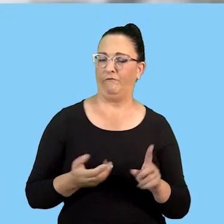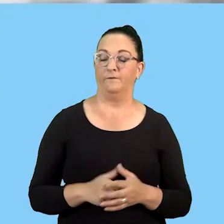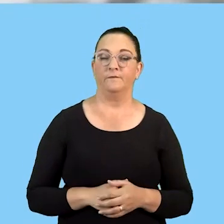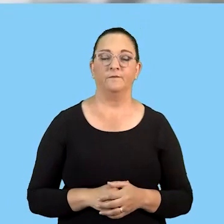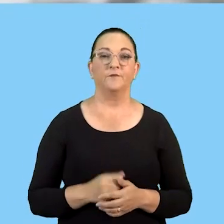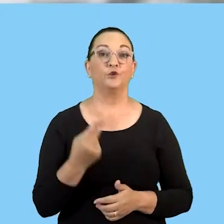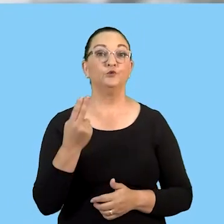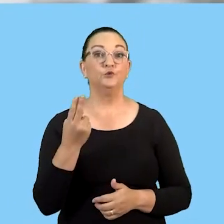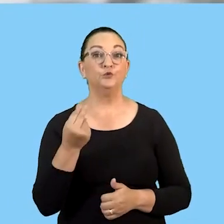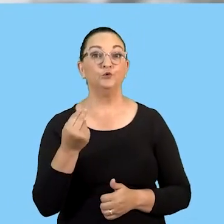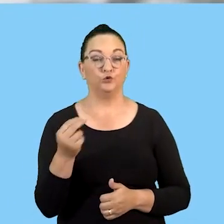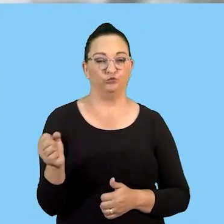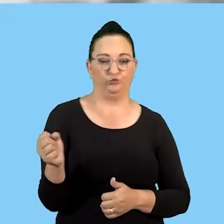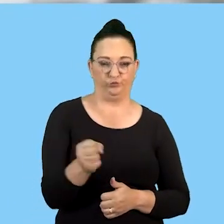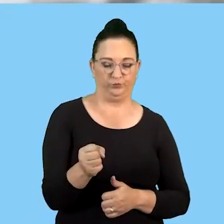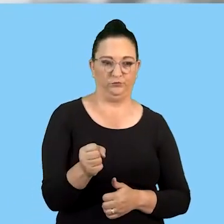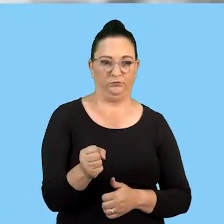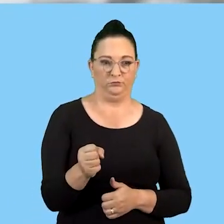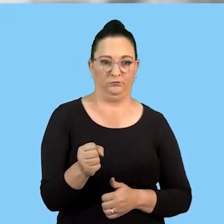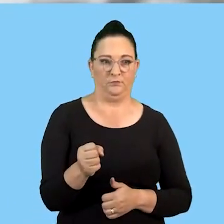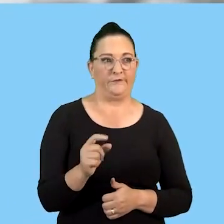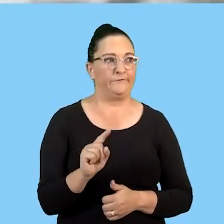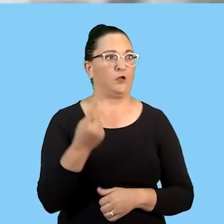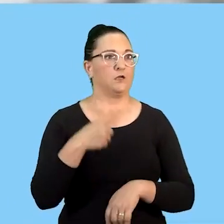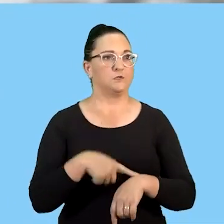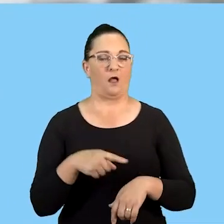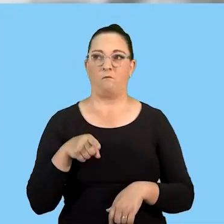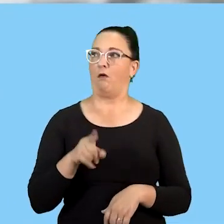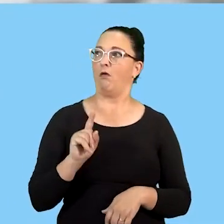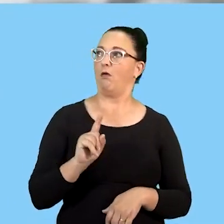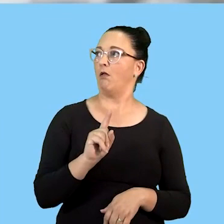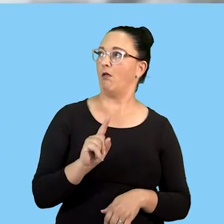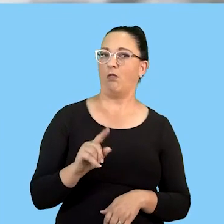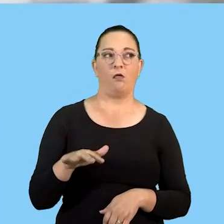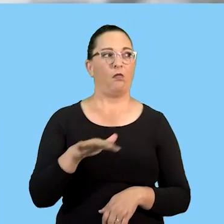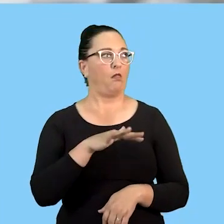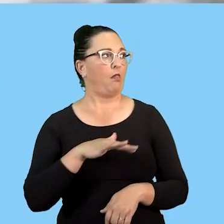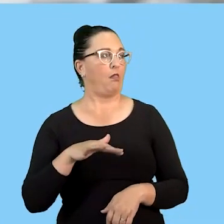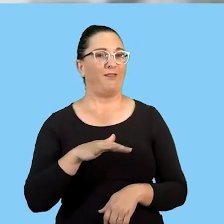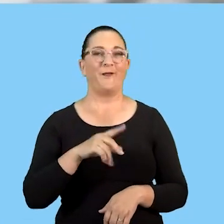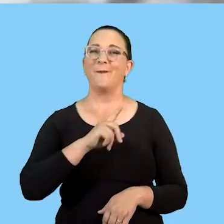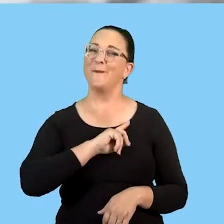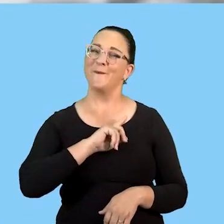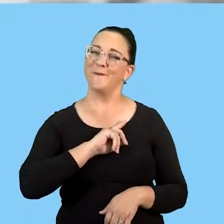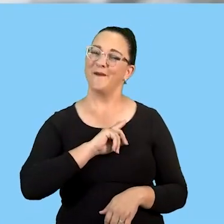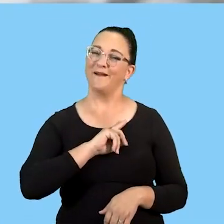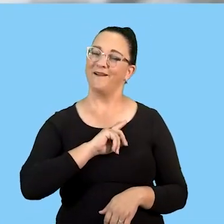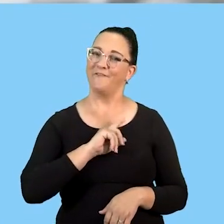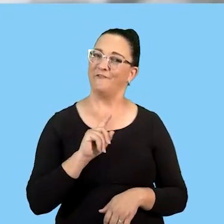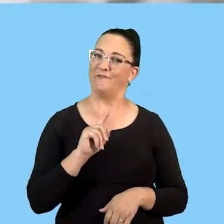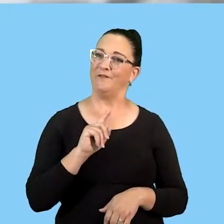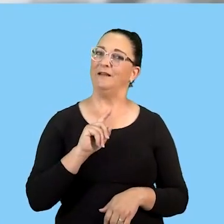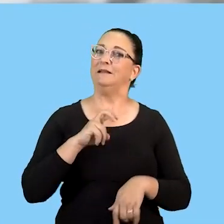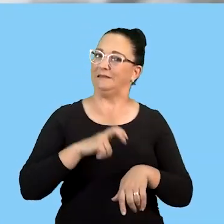I am a new employee in a business and it's my first time coming into that environment, why do you think it is important for